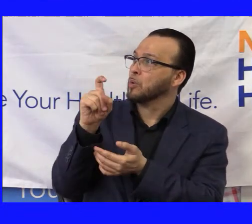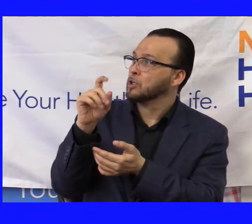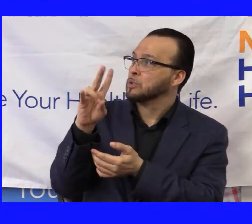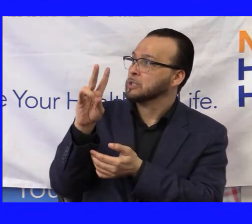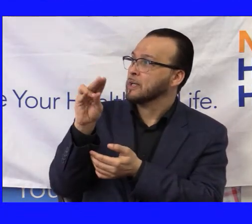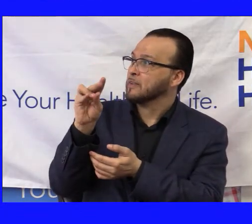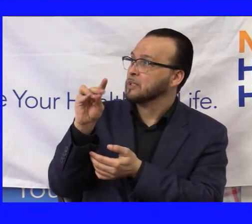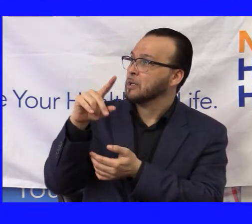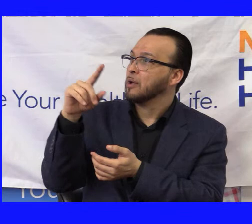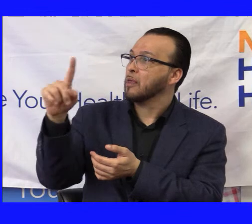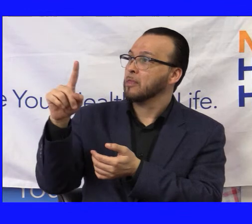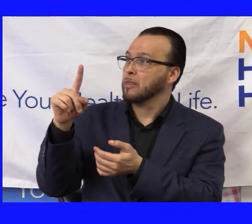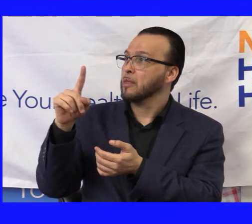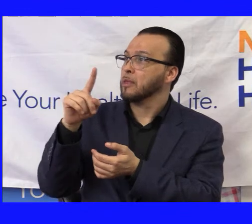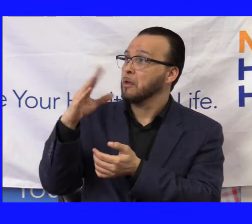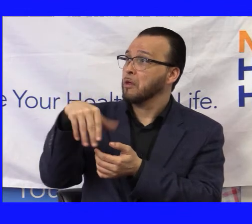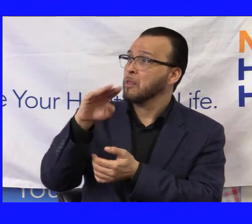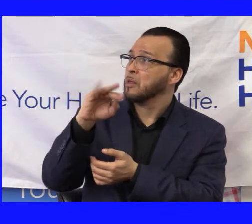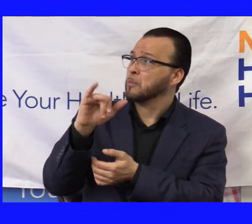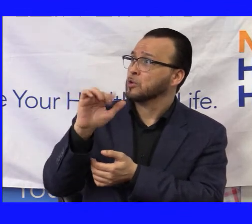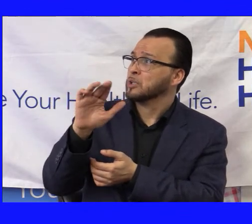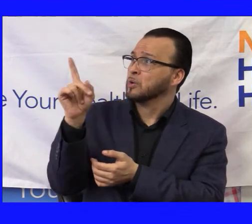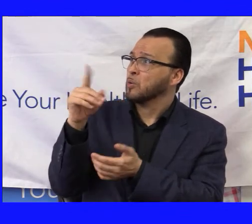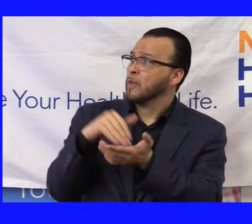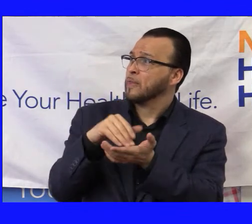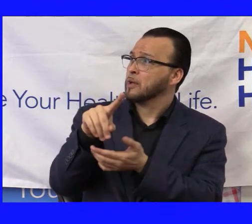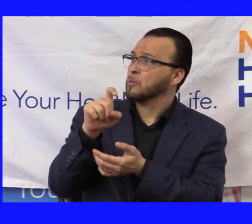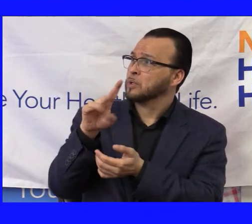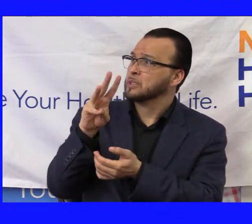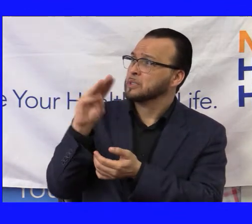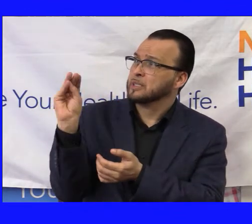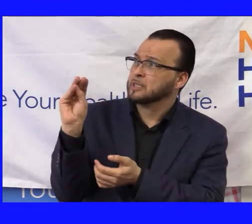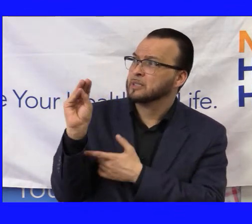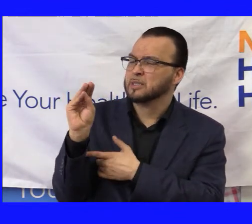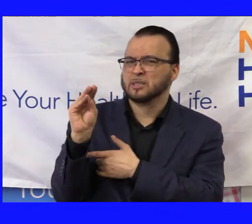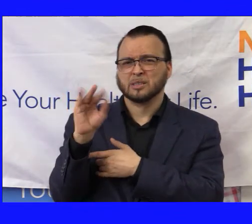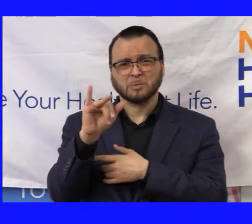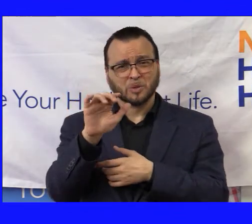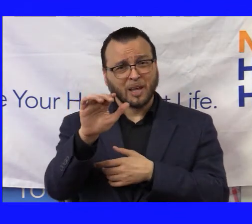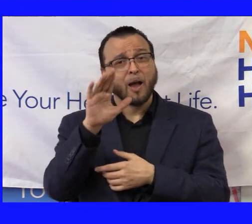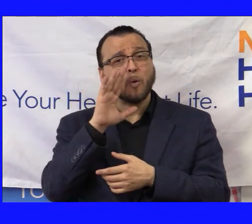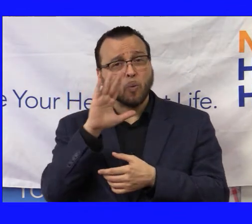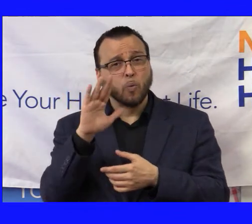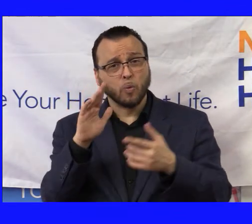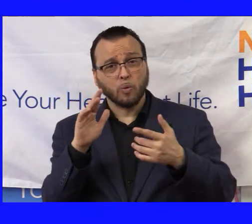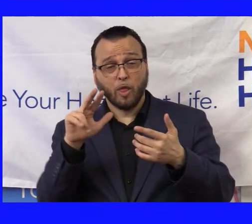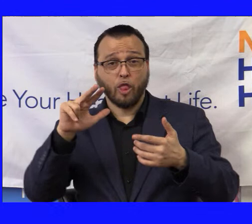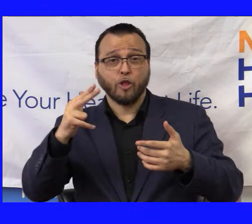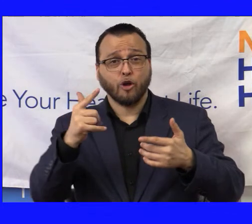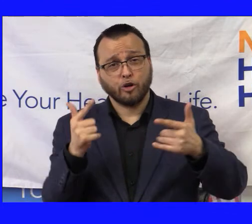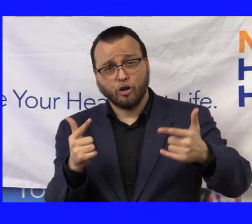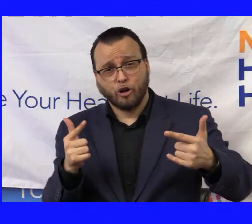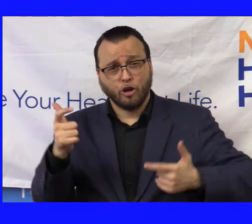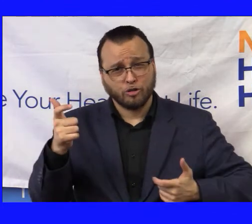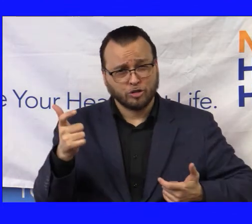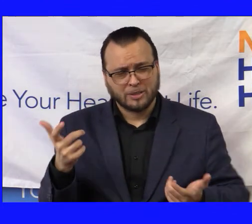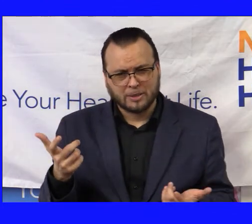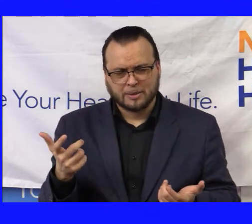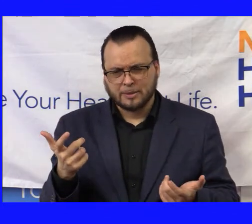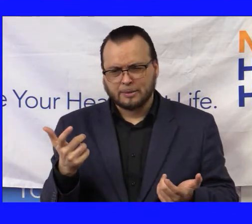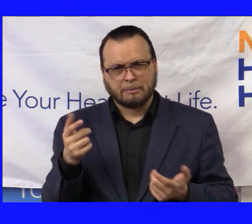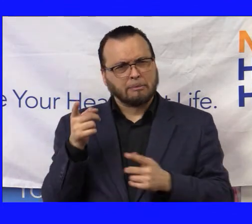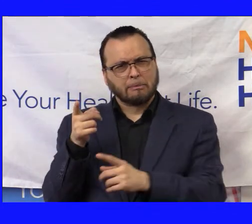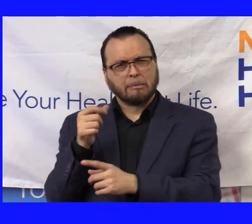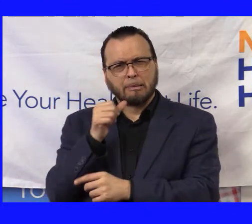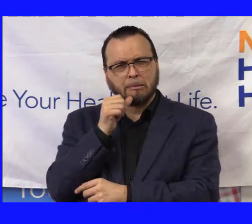1,170, and then Mosaic is 1,160. So they're going to be the largest, the third largest, and they